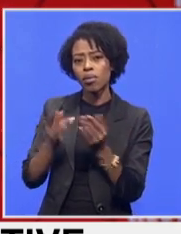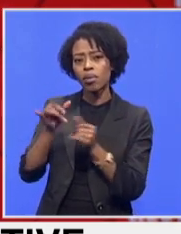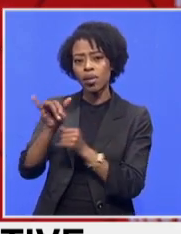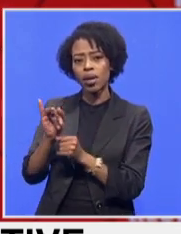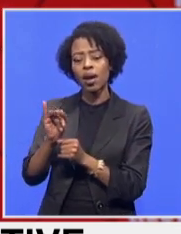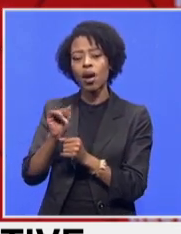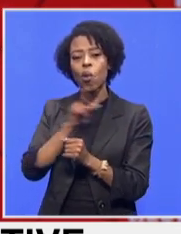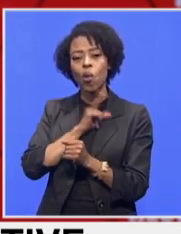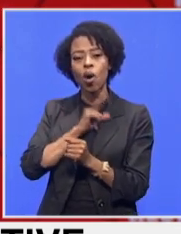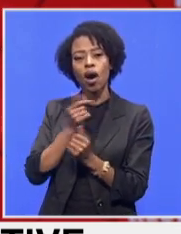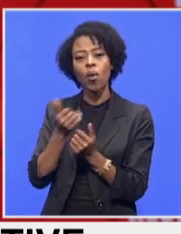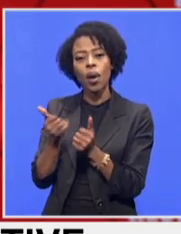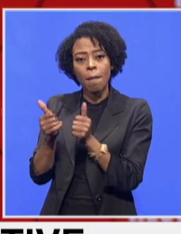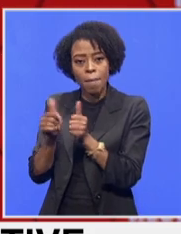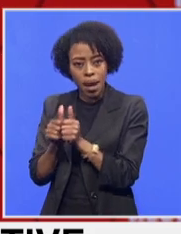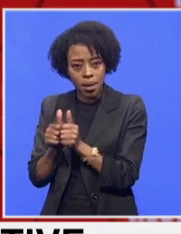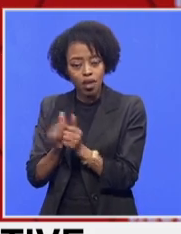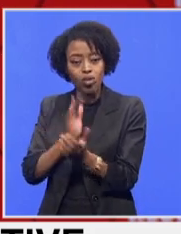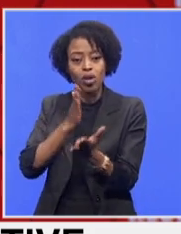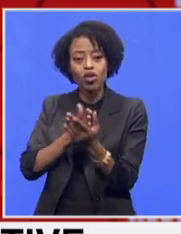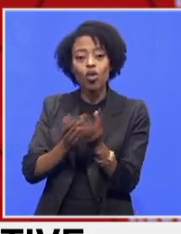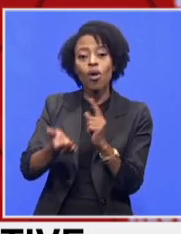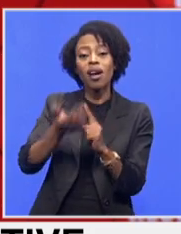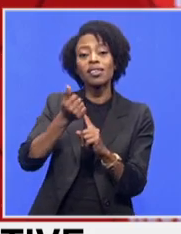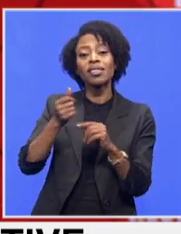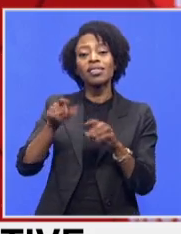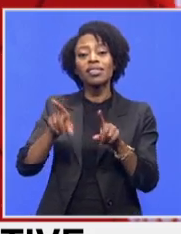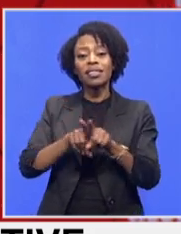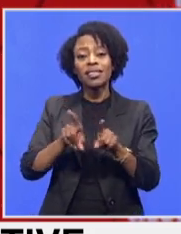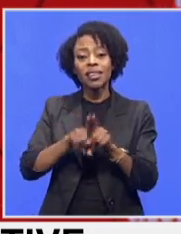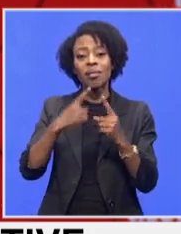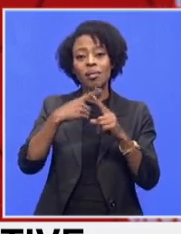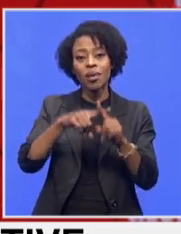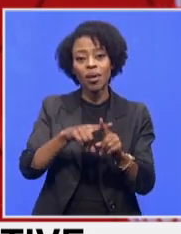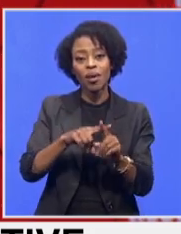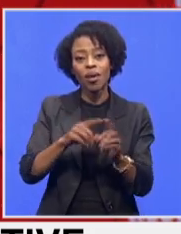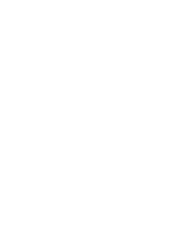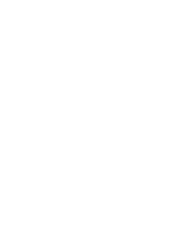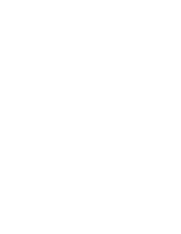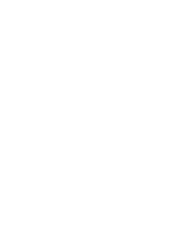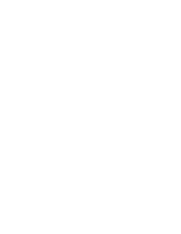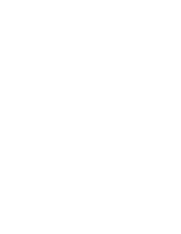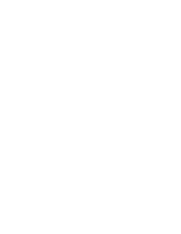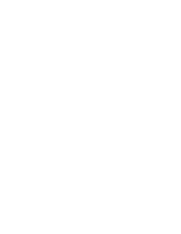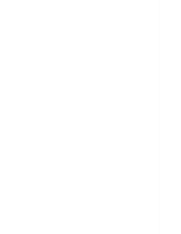achieve a common goal of an effective national shutdown on the 20th.